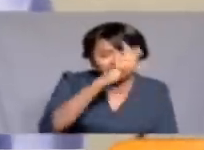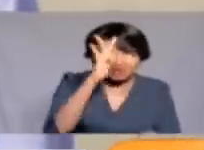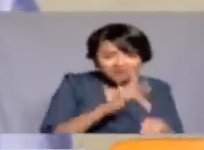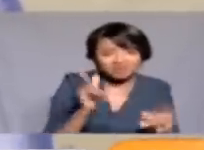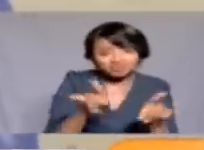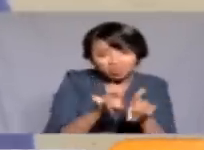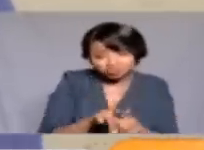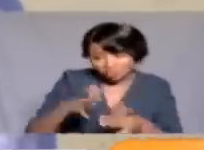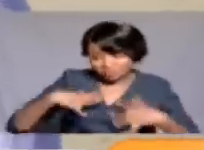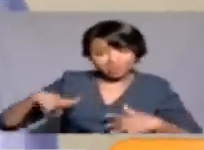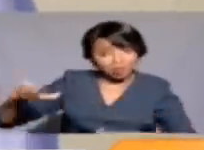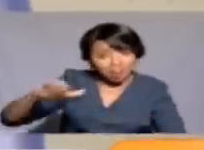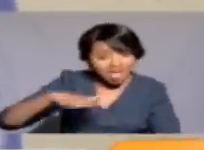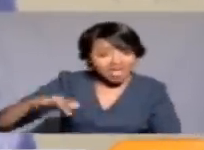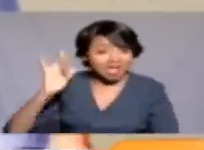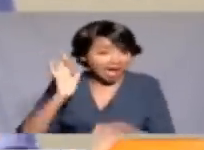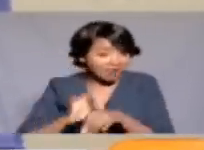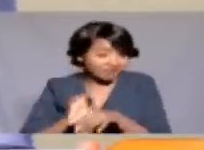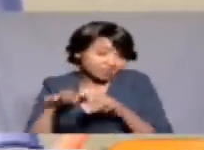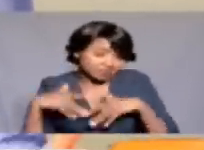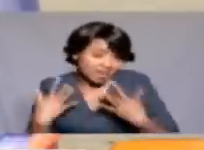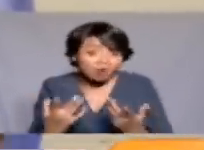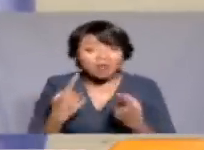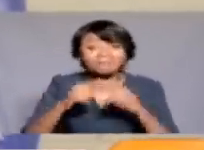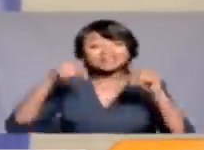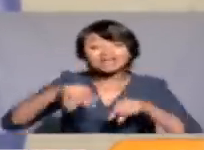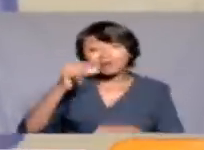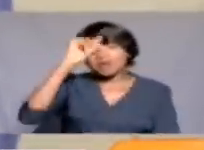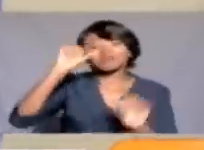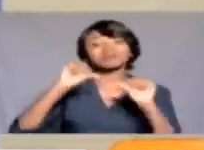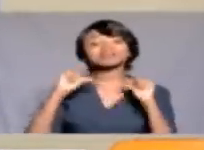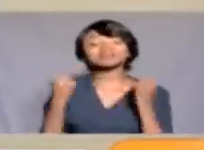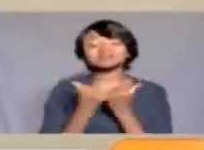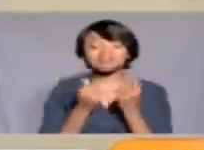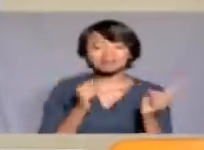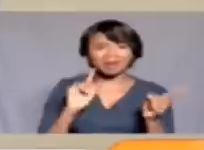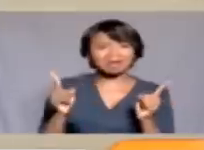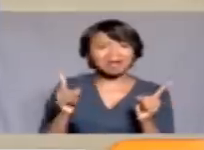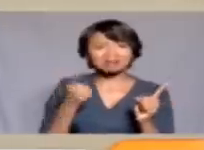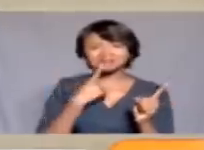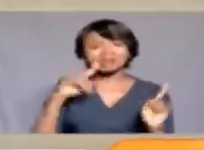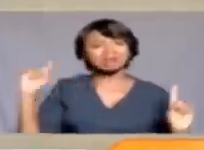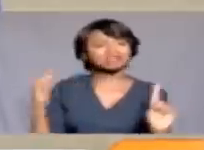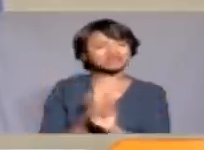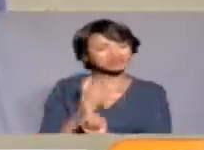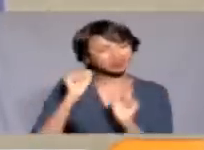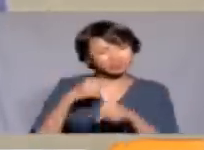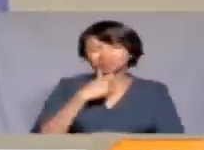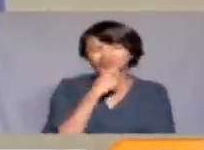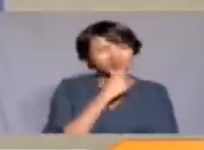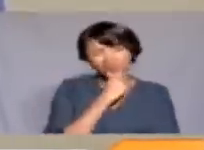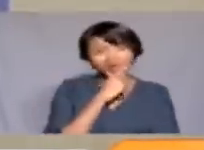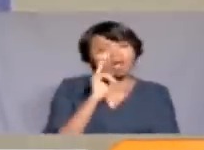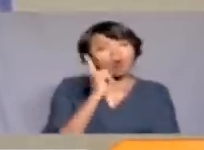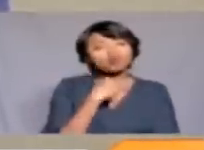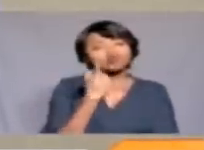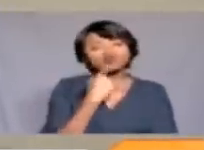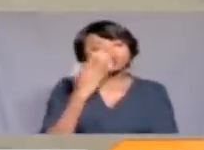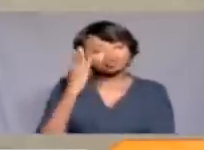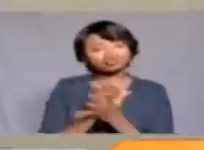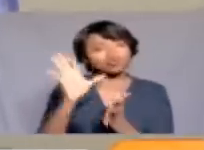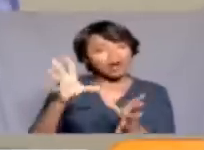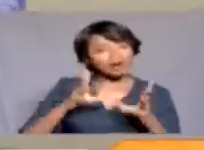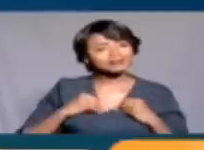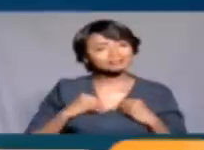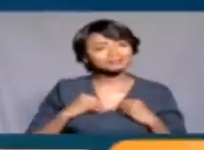the locals. But now, with government agencies singing different tunes, one would wonder who exactly dropped the